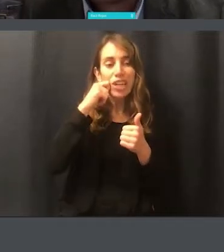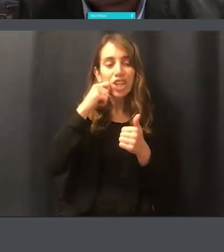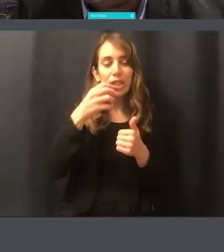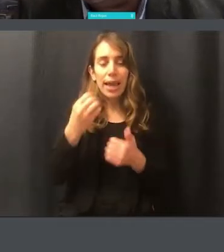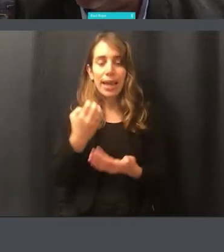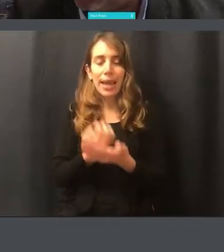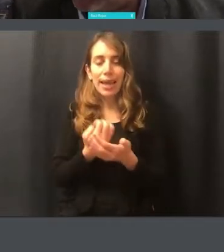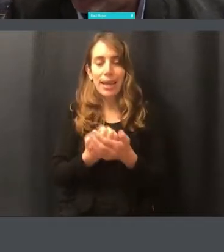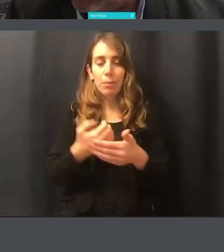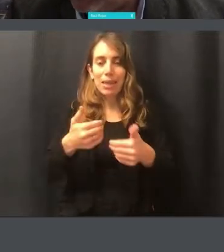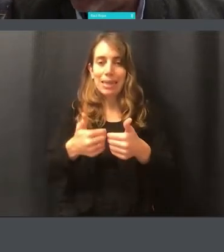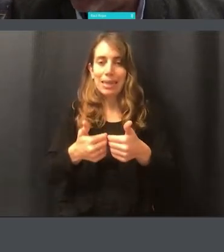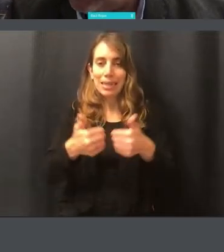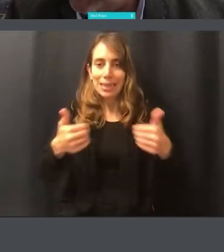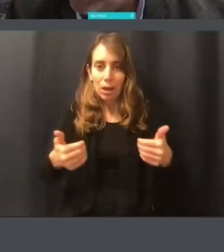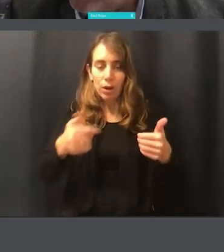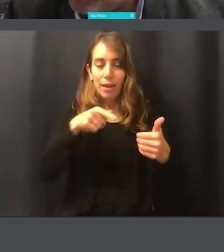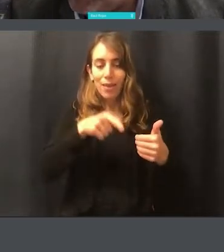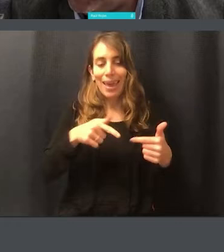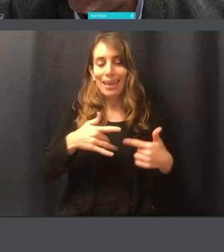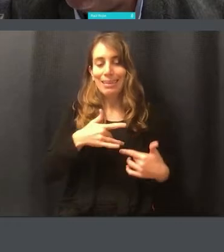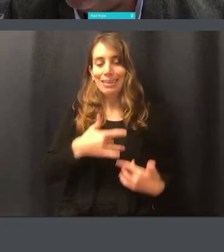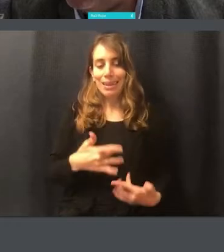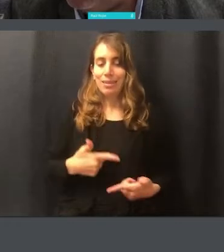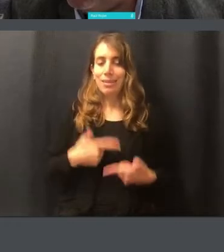they tend to live in neighborhoods that are more segregated.